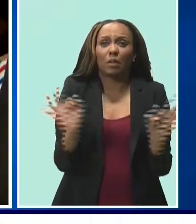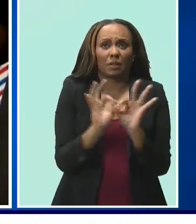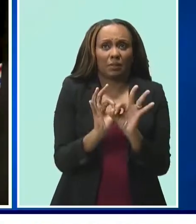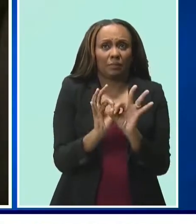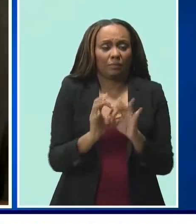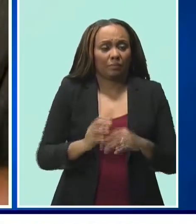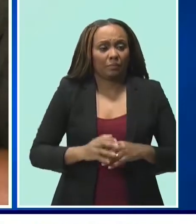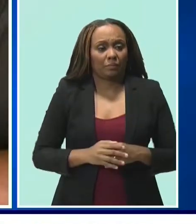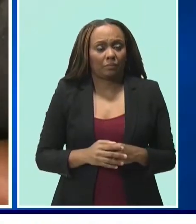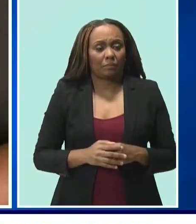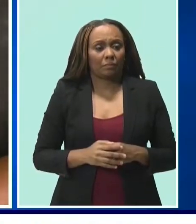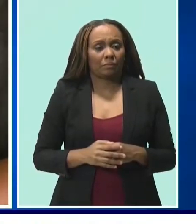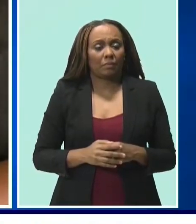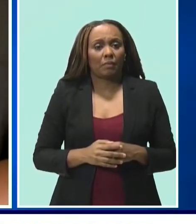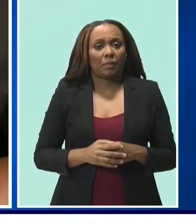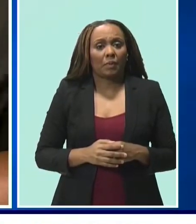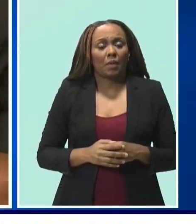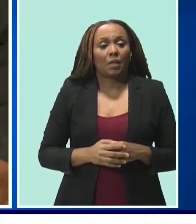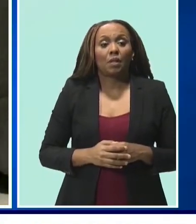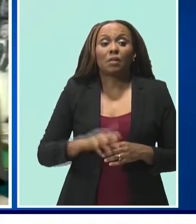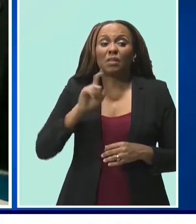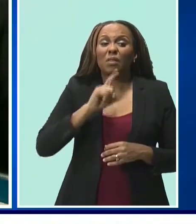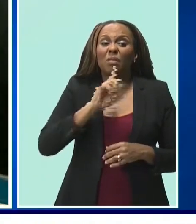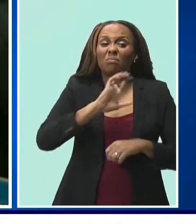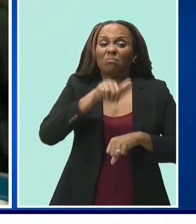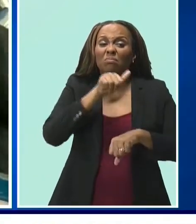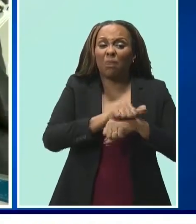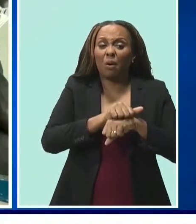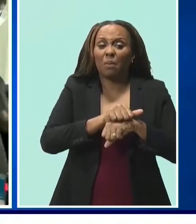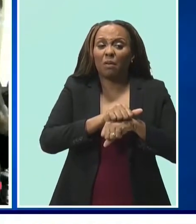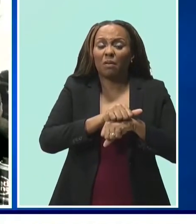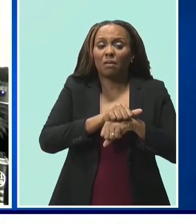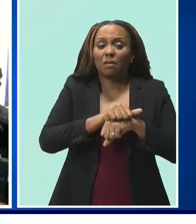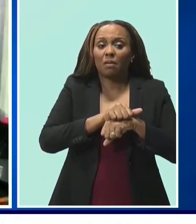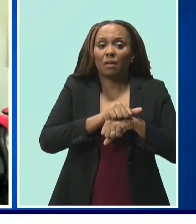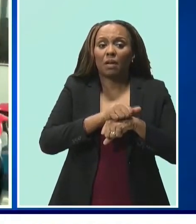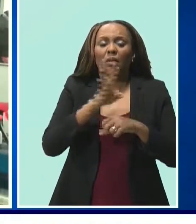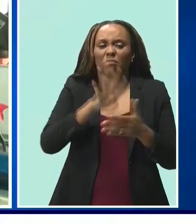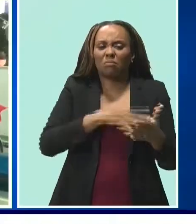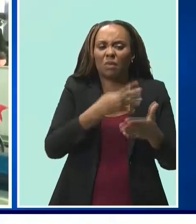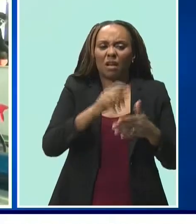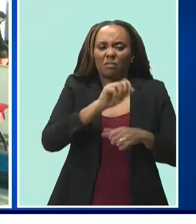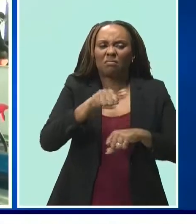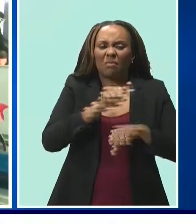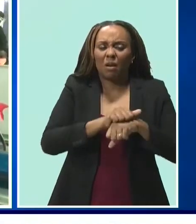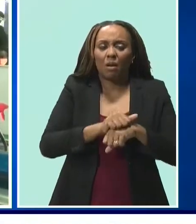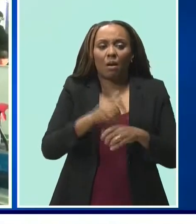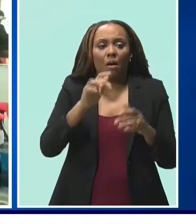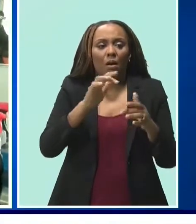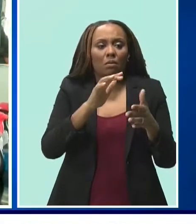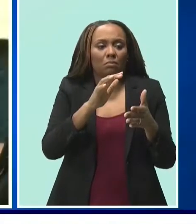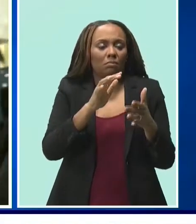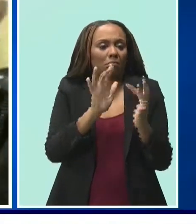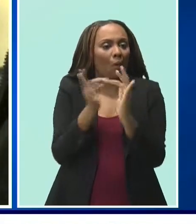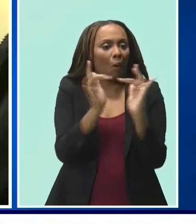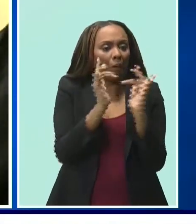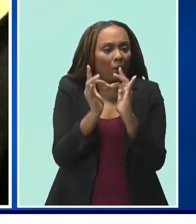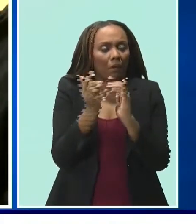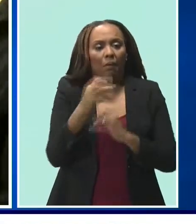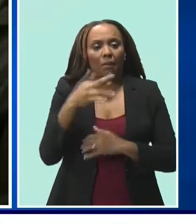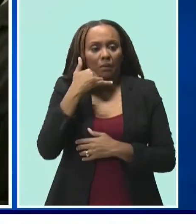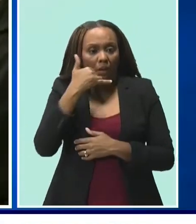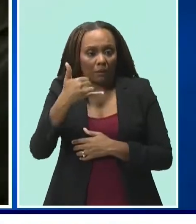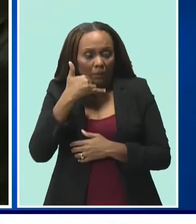and barbershops should see clients by appointment only and should consider scheduling online or by telephone. It